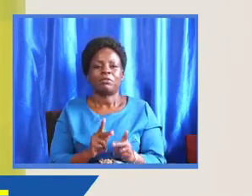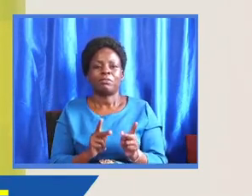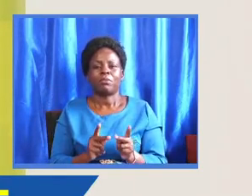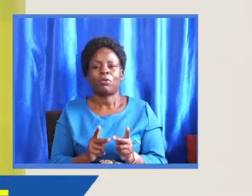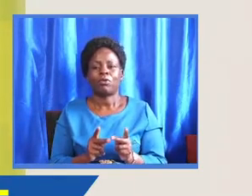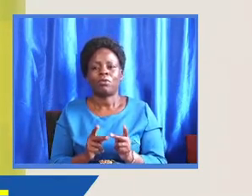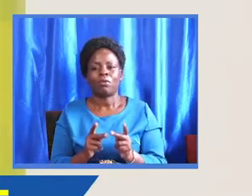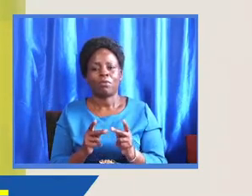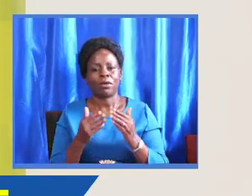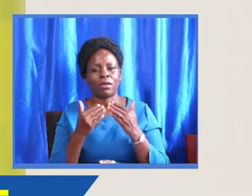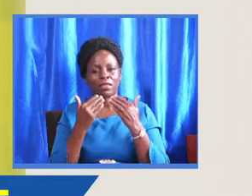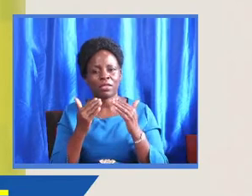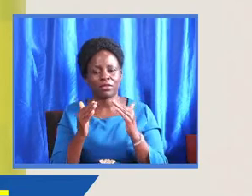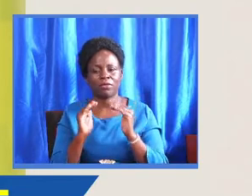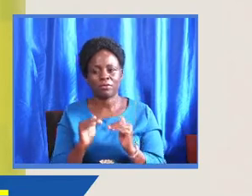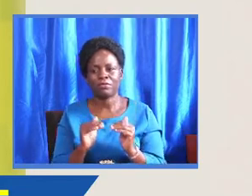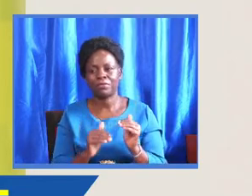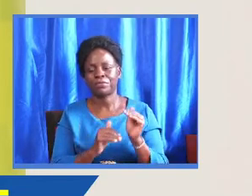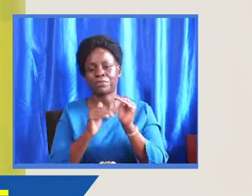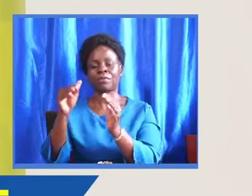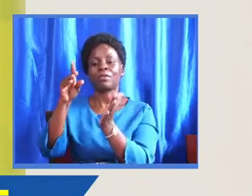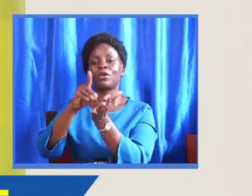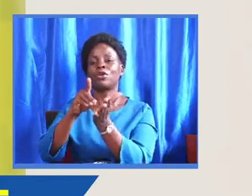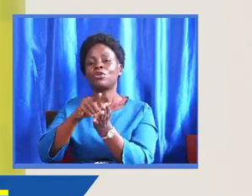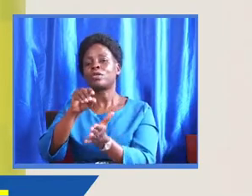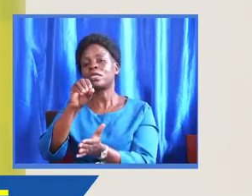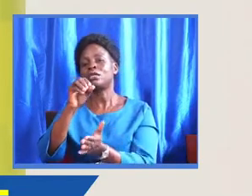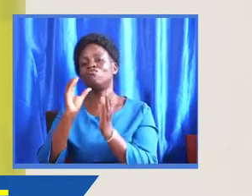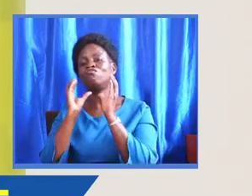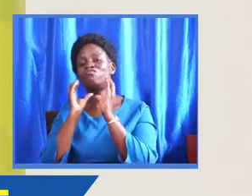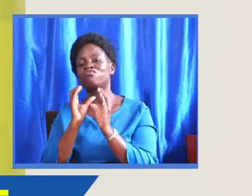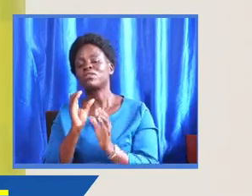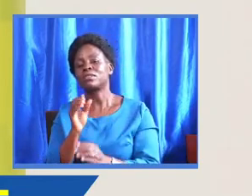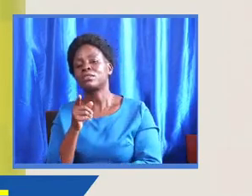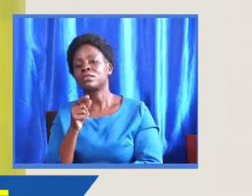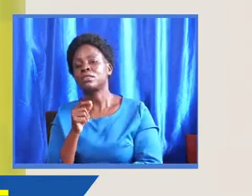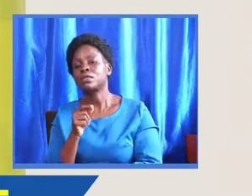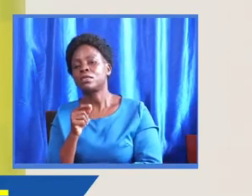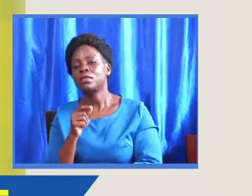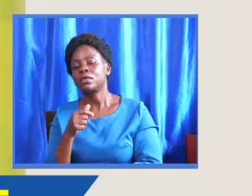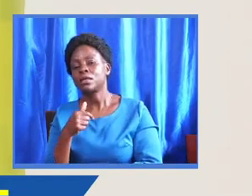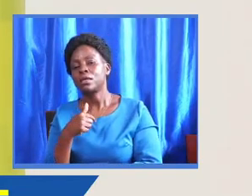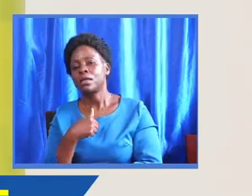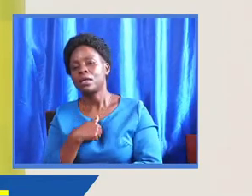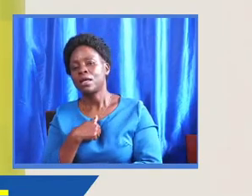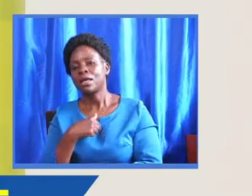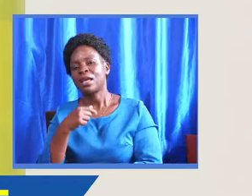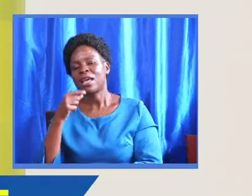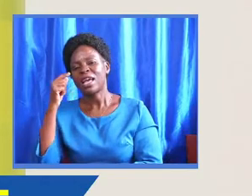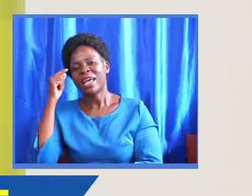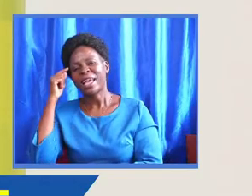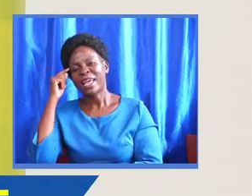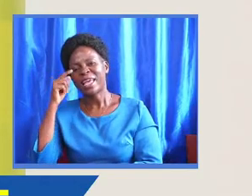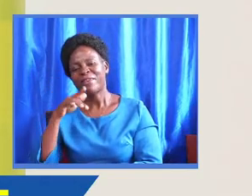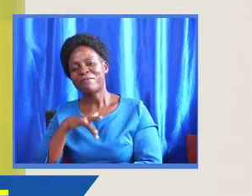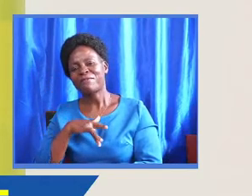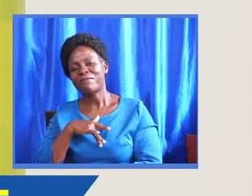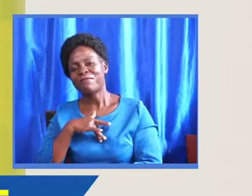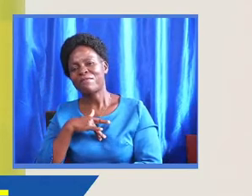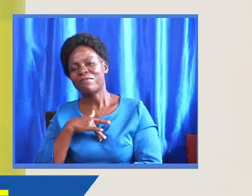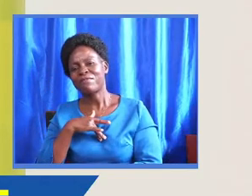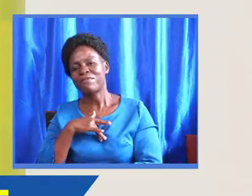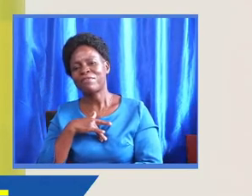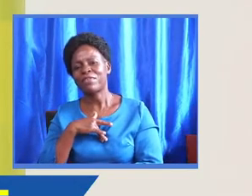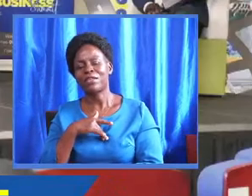you. Thanks so much, Dr. Sudil. Thank you very much. I feel that together, you know, with